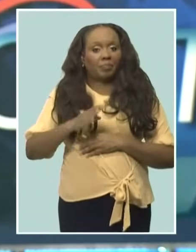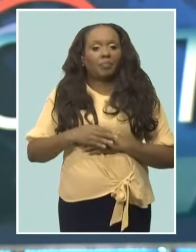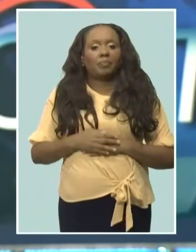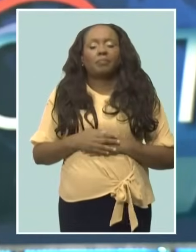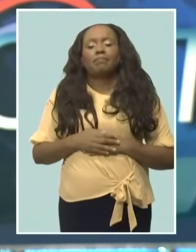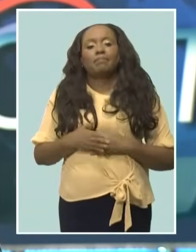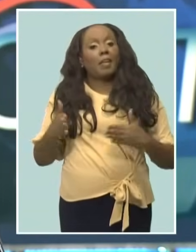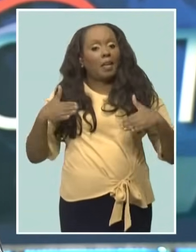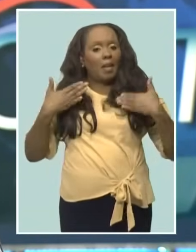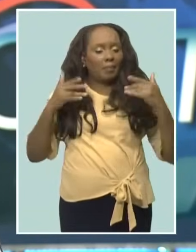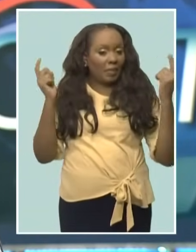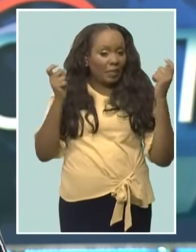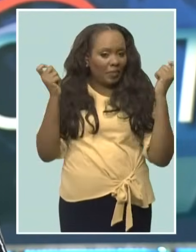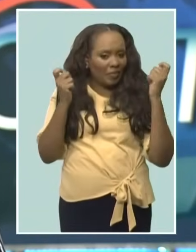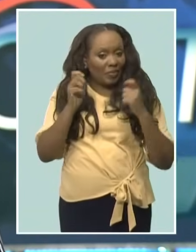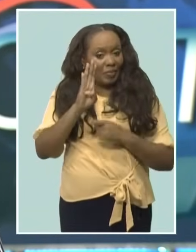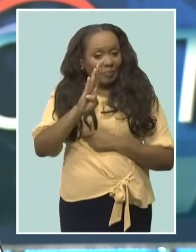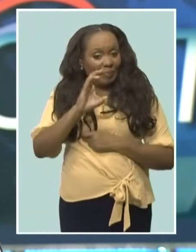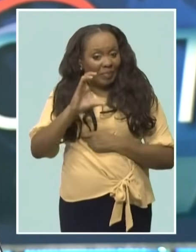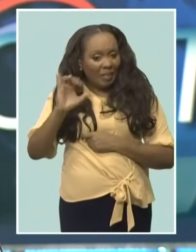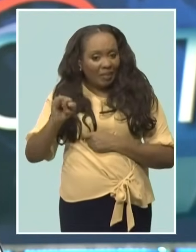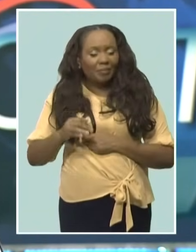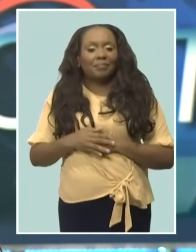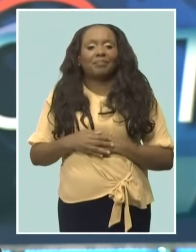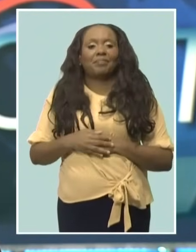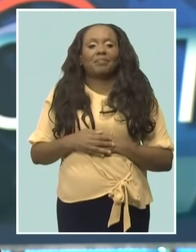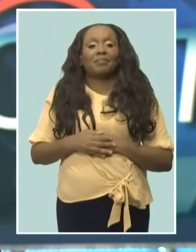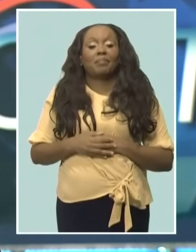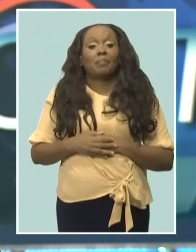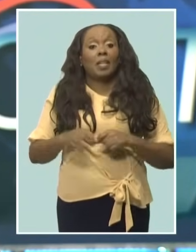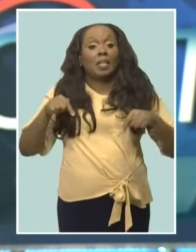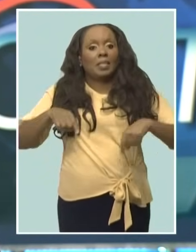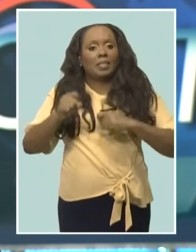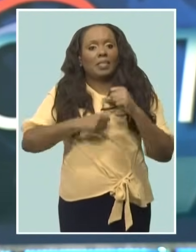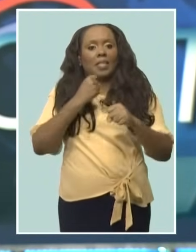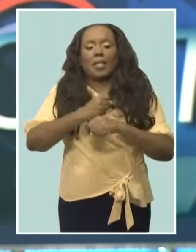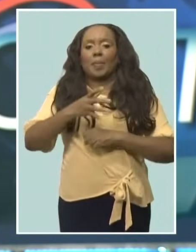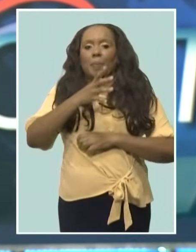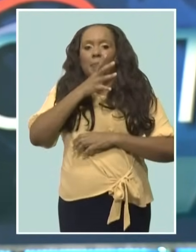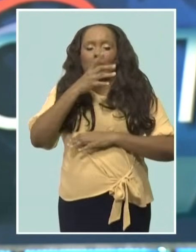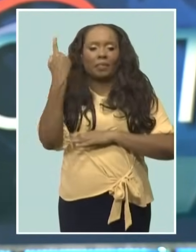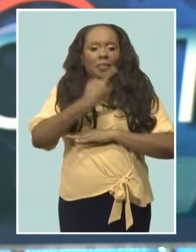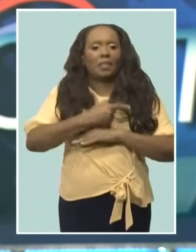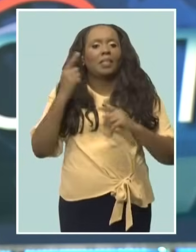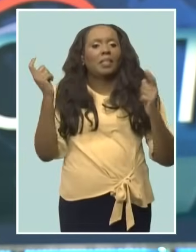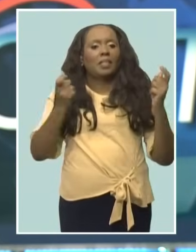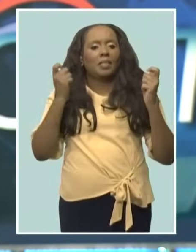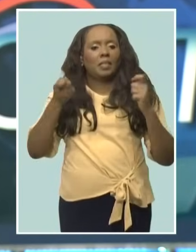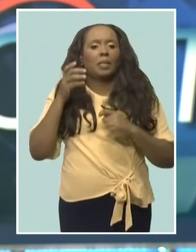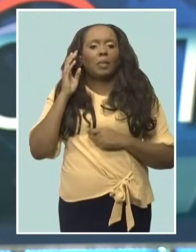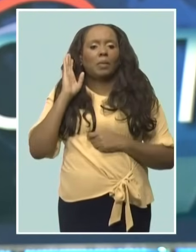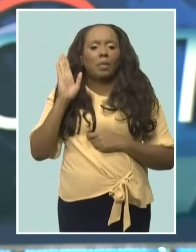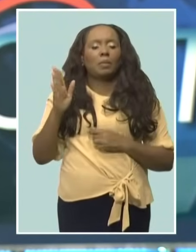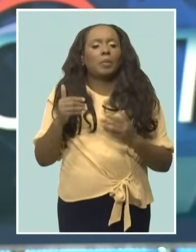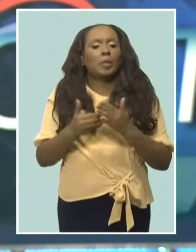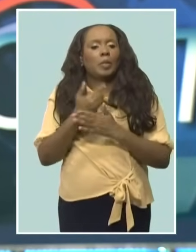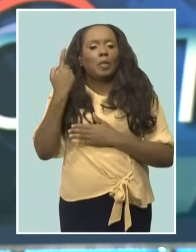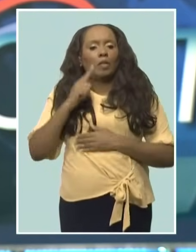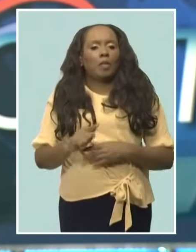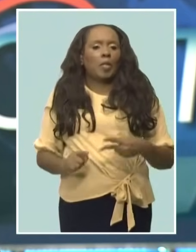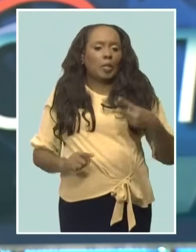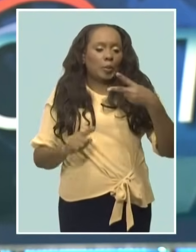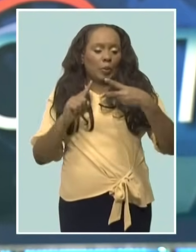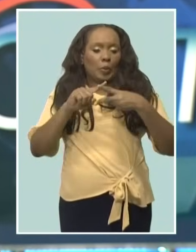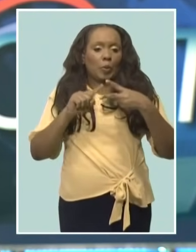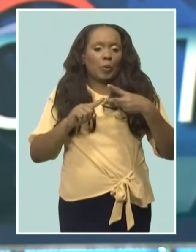happy anniversary to the Chamber. Mother's Day celebrations this year will have new meaning for at least 2 Christchurch-based